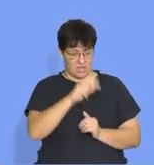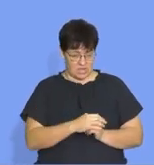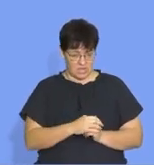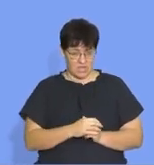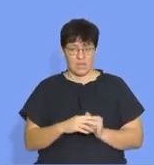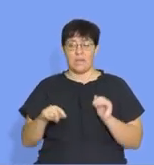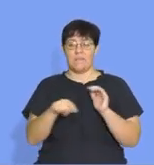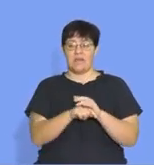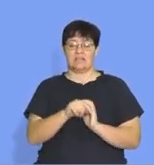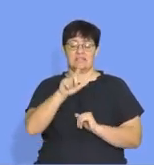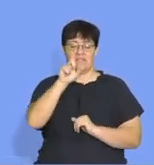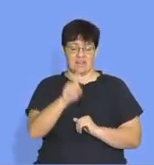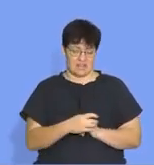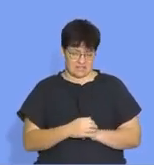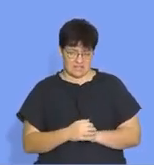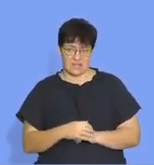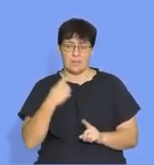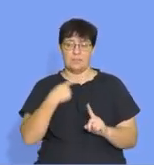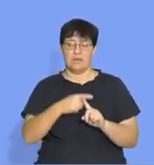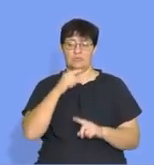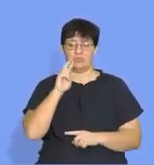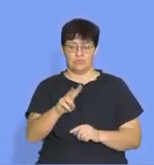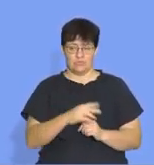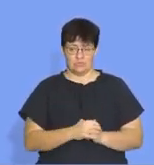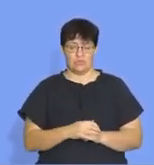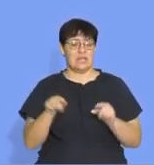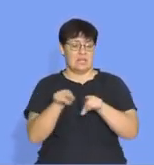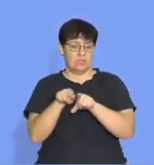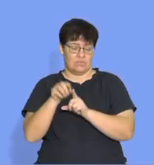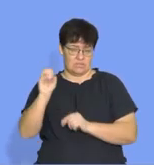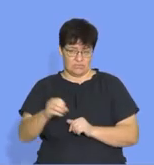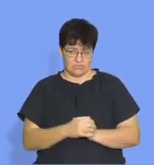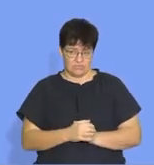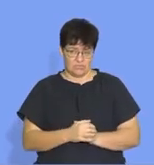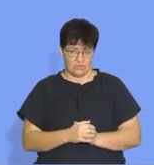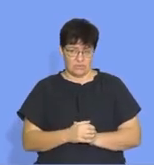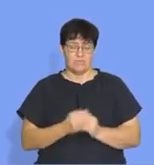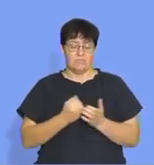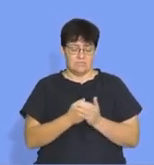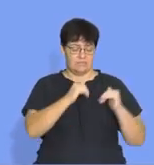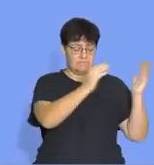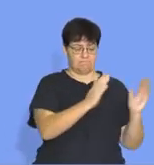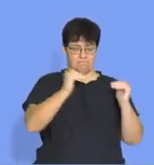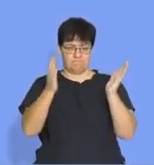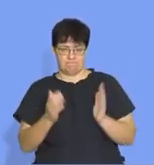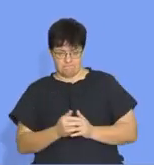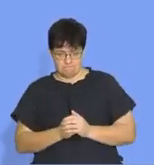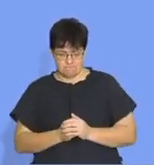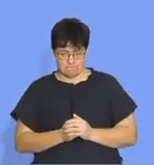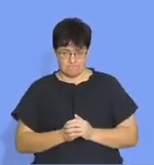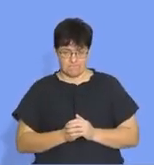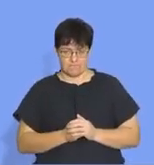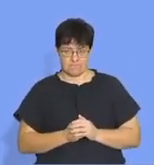7x plus 2 equal to 0. And then you open your two brackets. This will